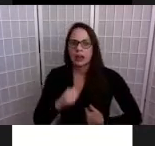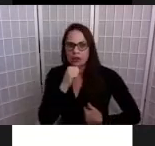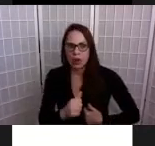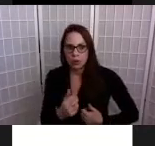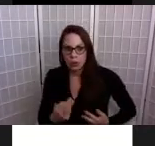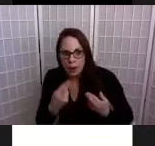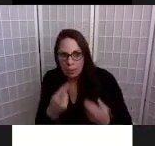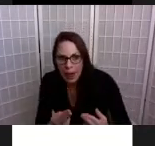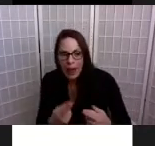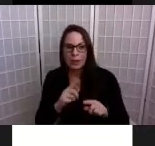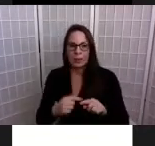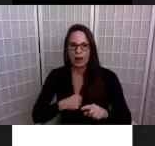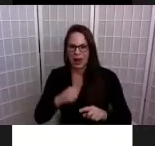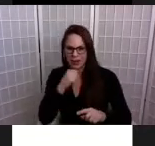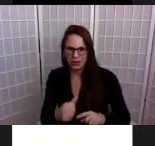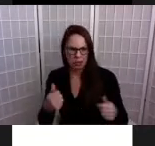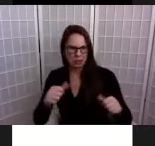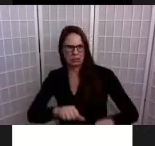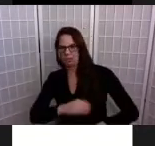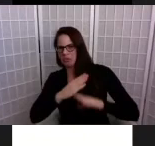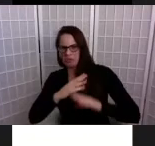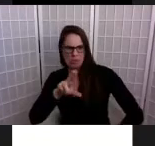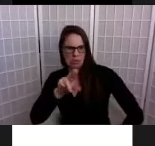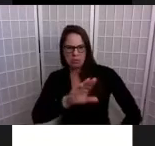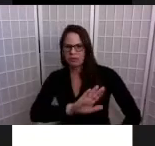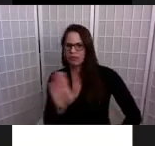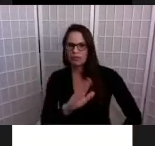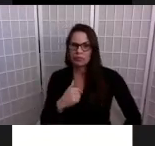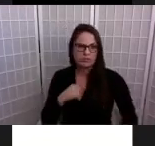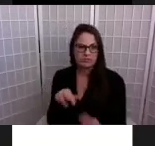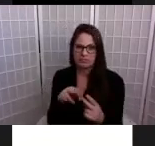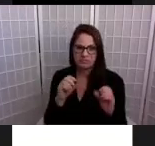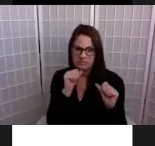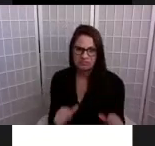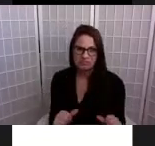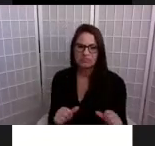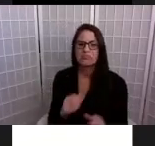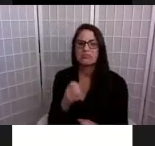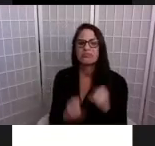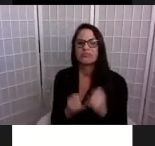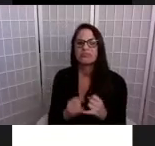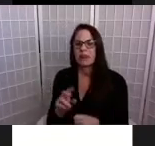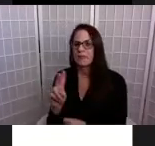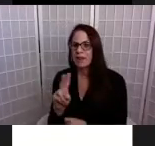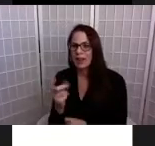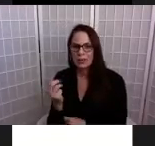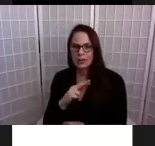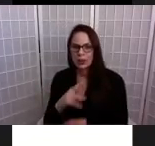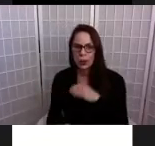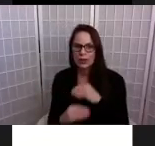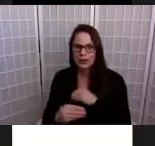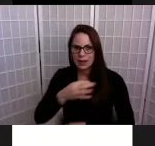if somebody wants to try it, I don't object to it. And the last thing is vitamins or supplements, things